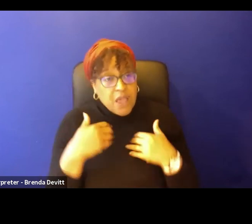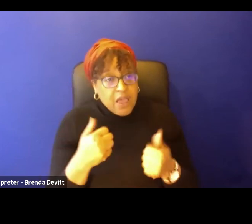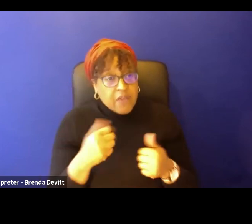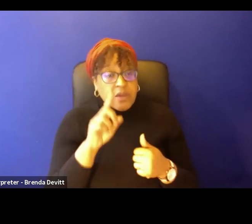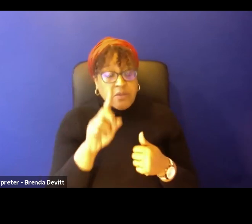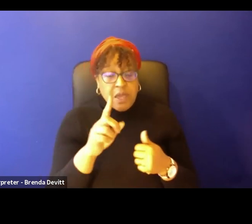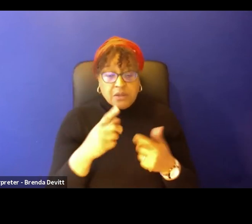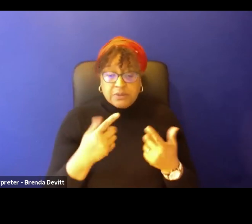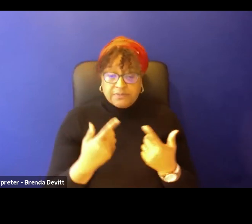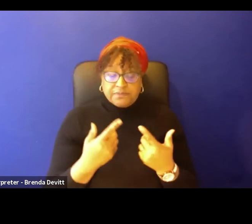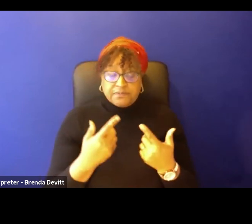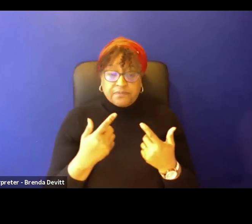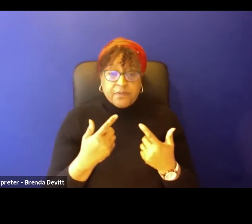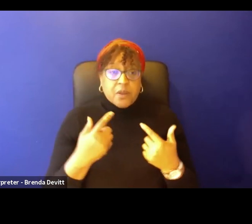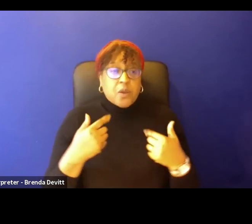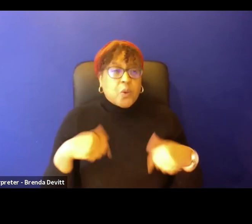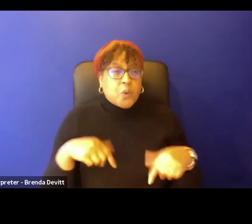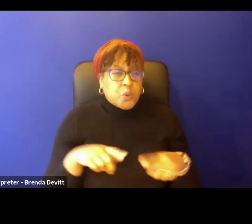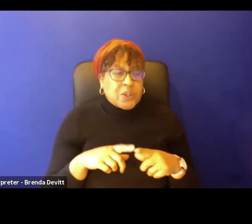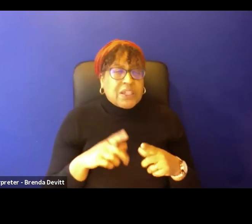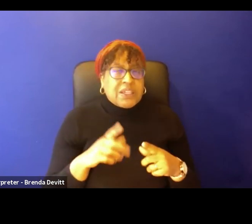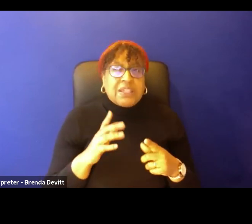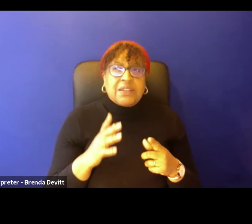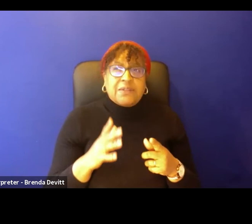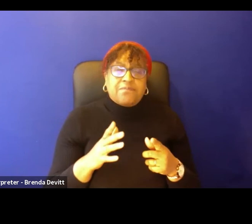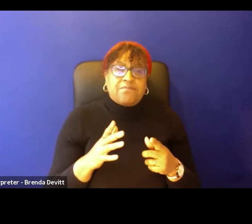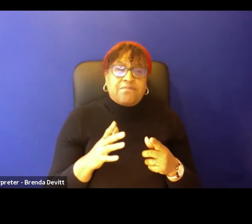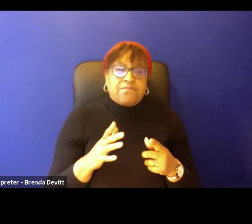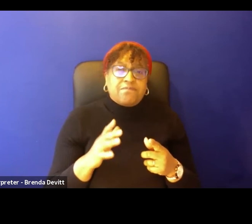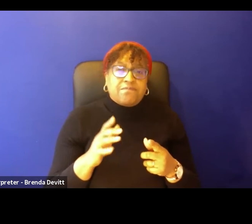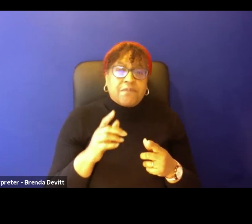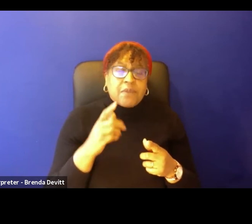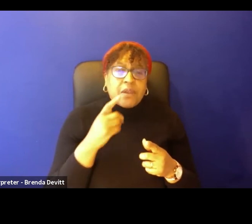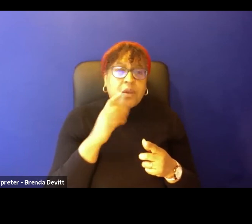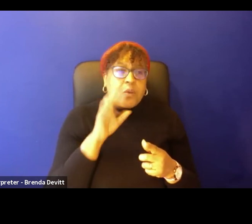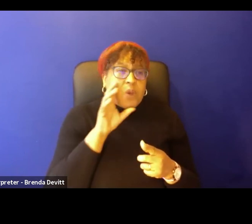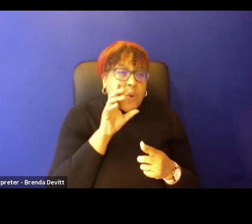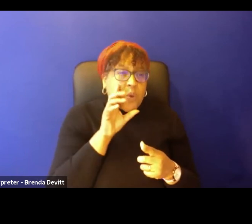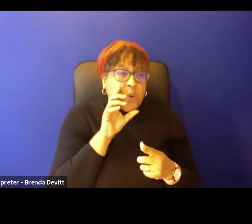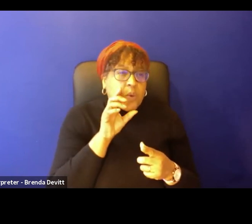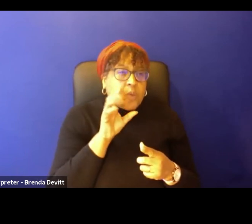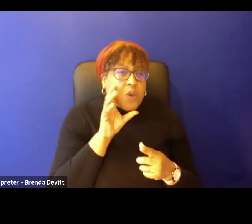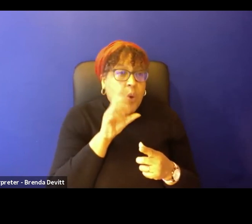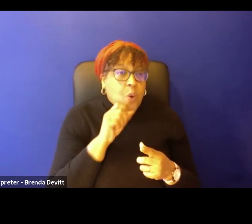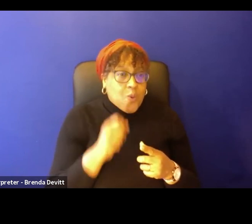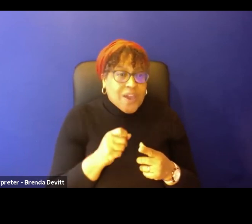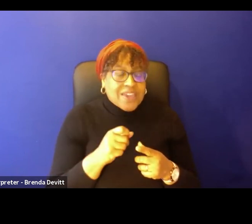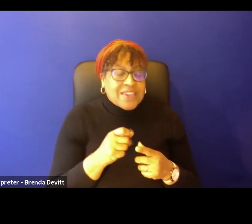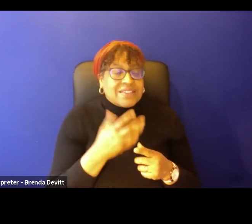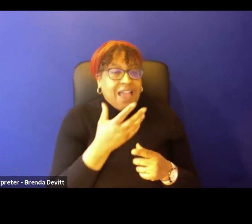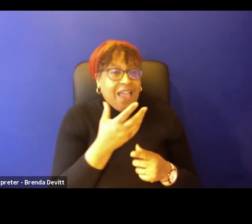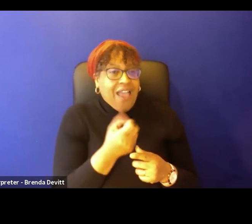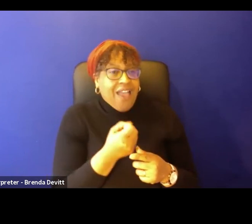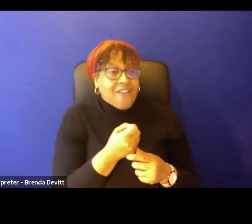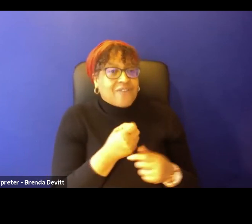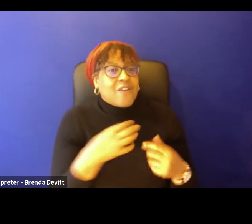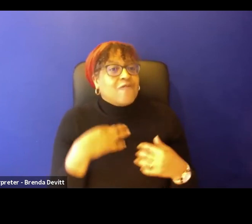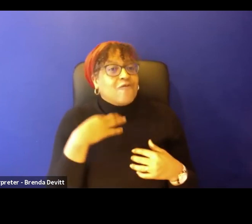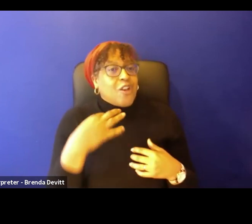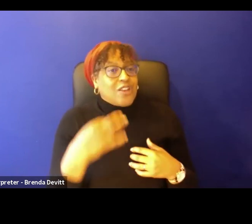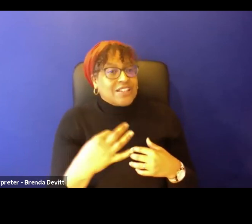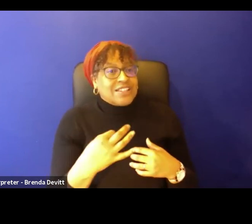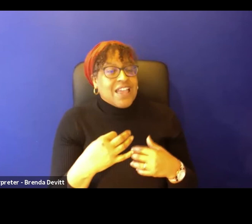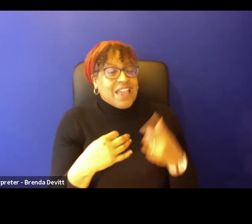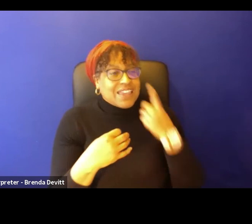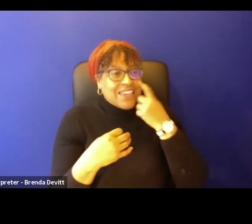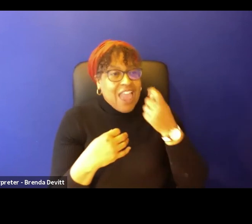our awareness talk, is we usually take a volunteer carer with us, and very often their experience touches on that